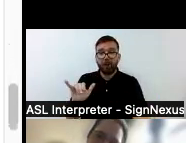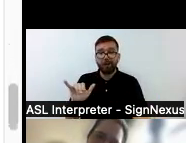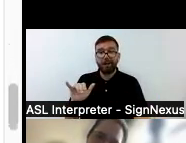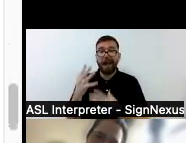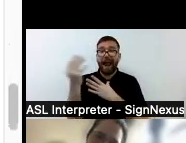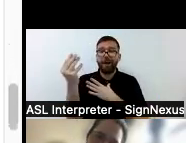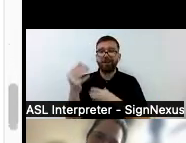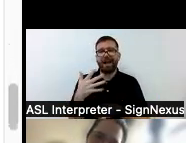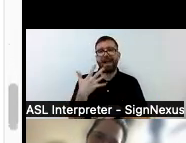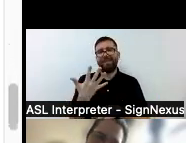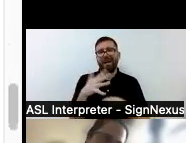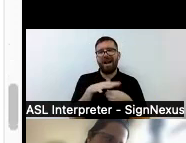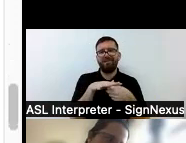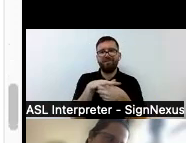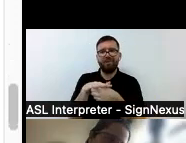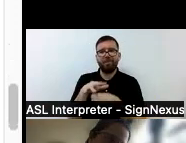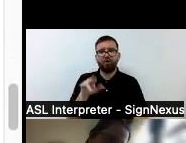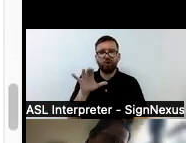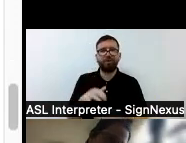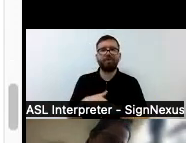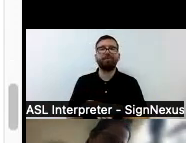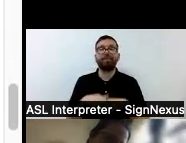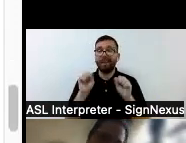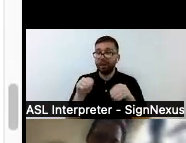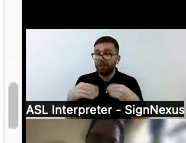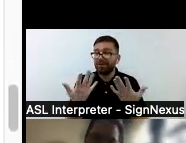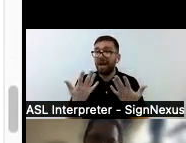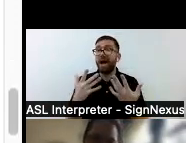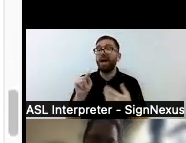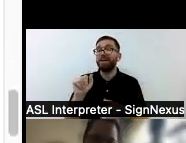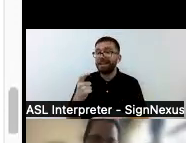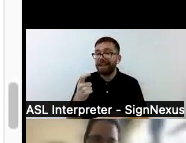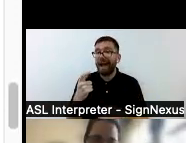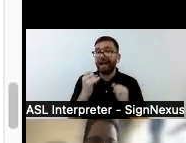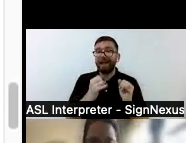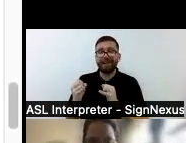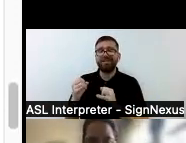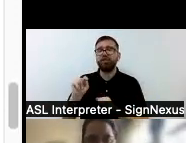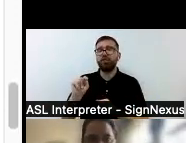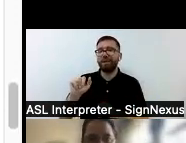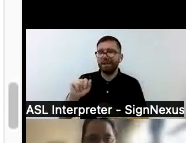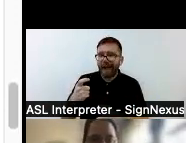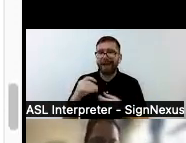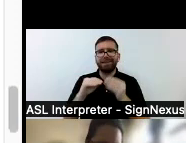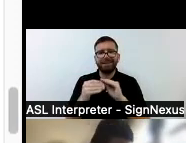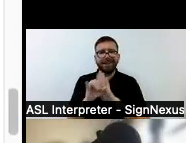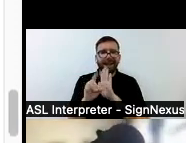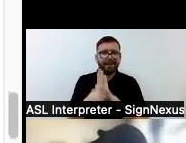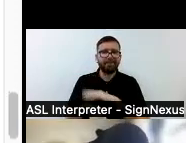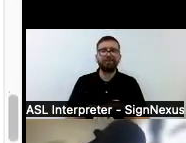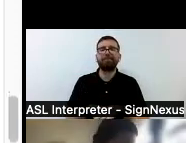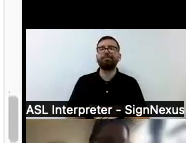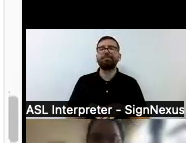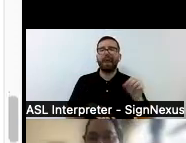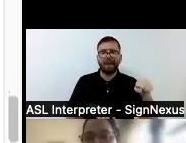to provide an individual taxpayer identification number? Yes. So if you answer yes to all of these, you will